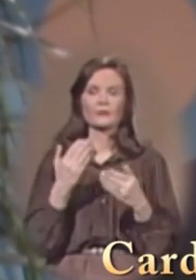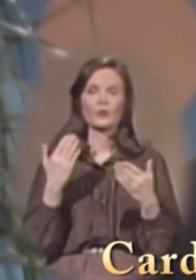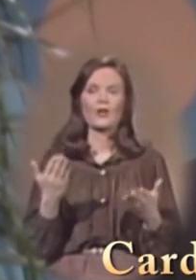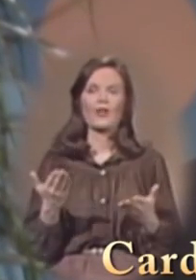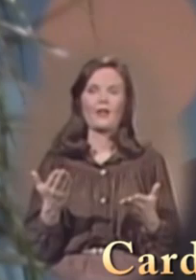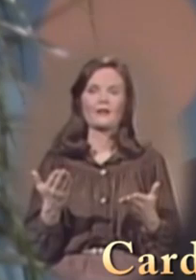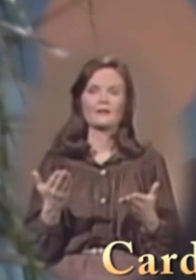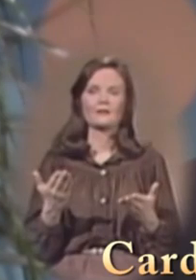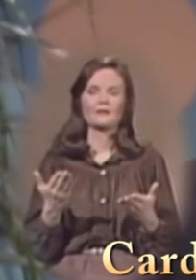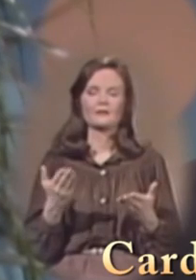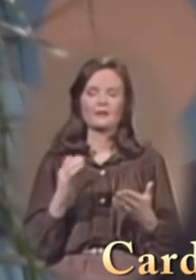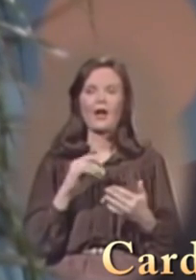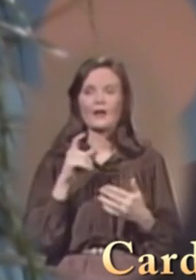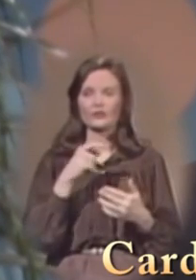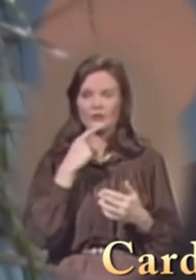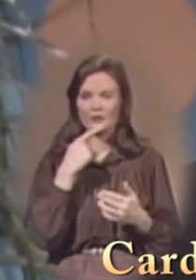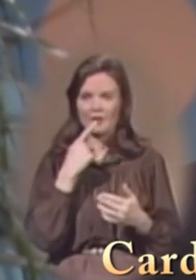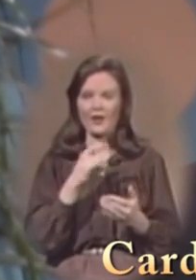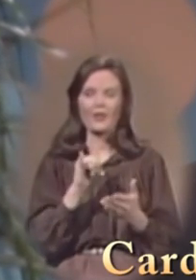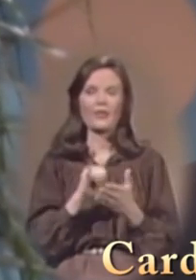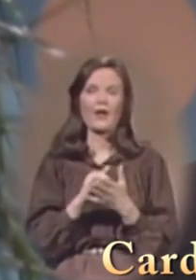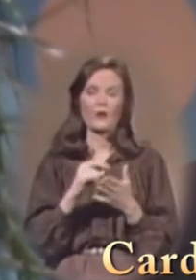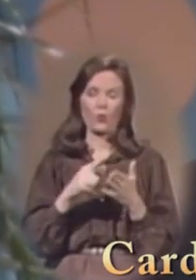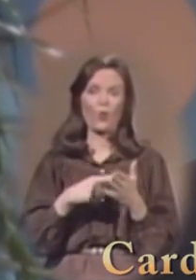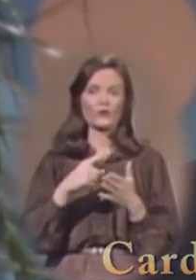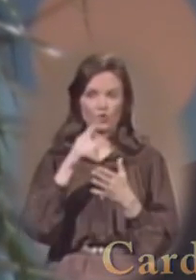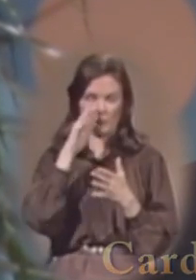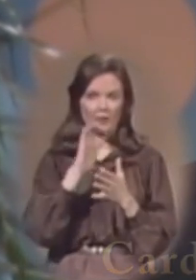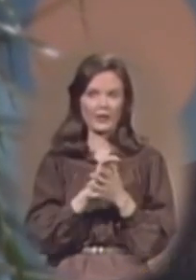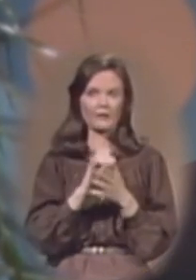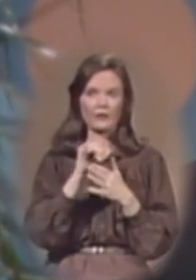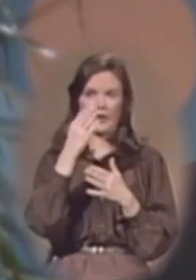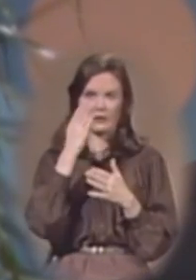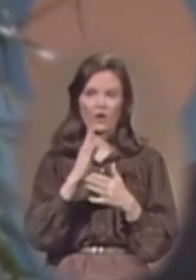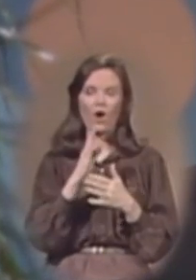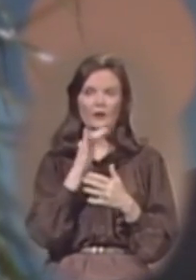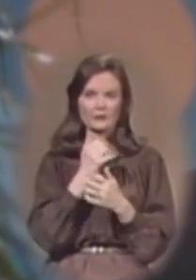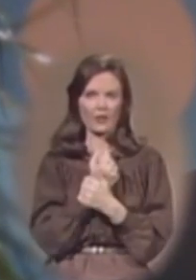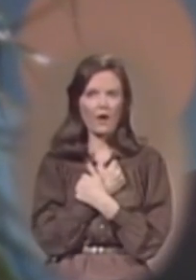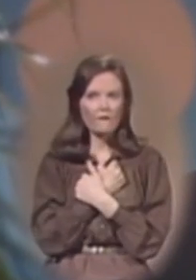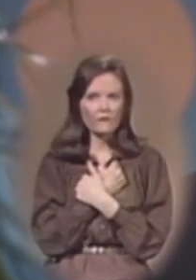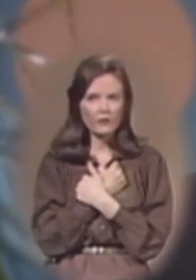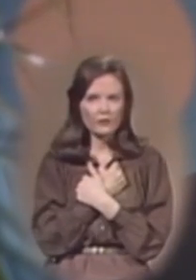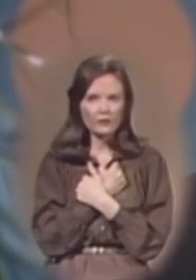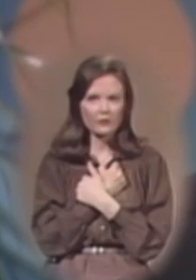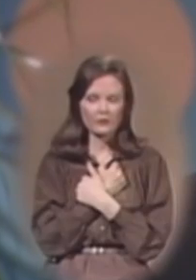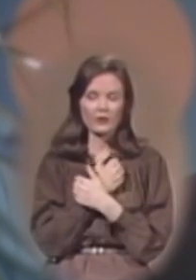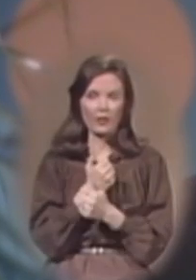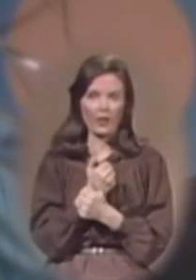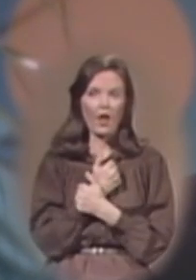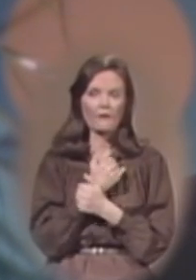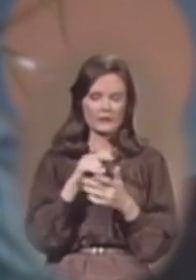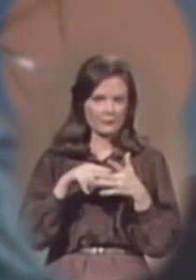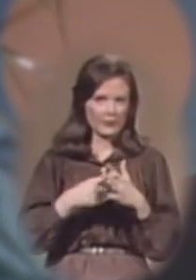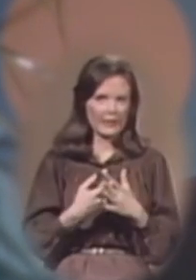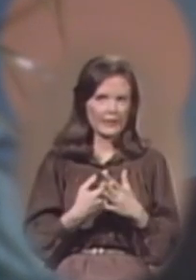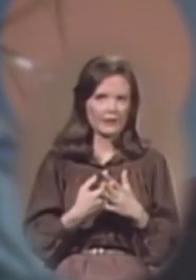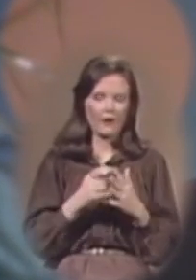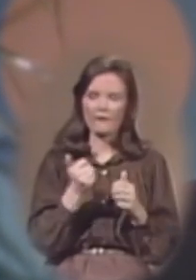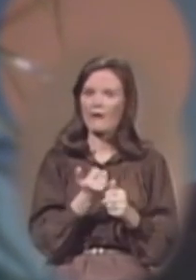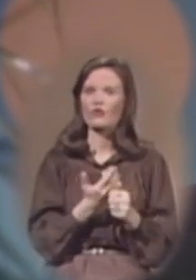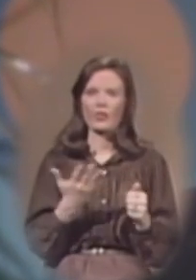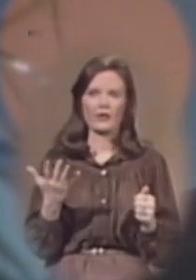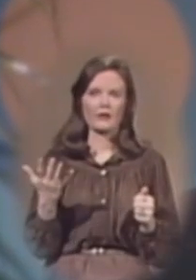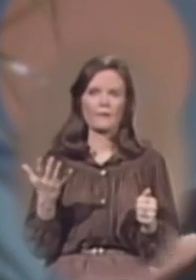Well, I should say that once you believe that God is love, and since love is at the beginning